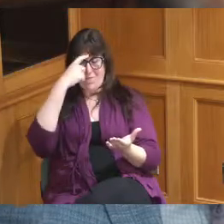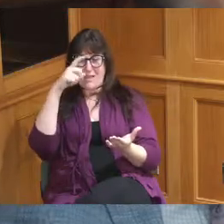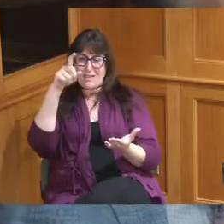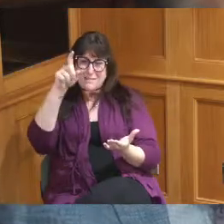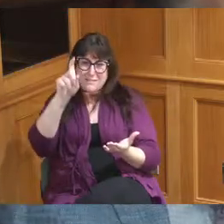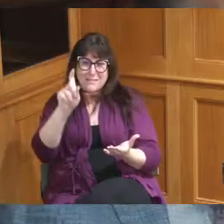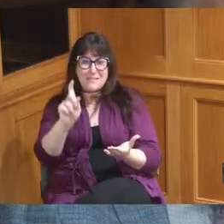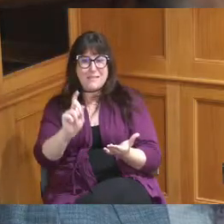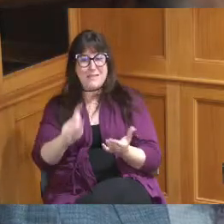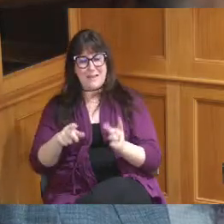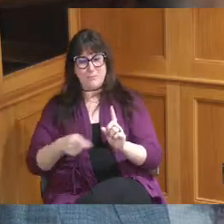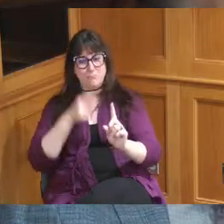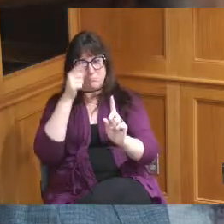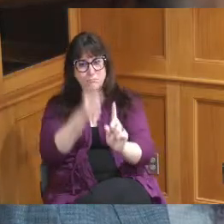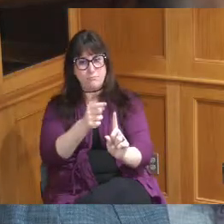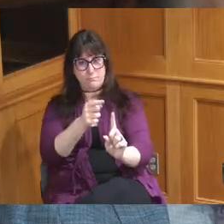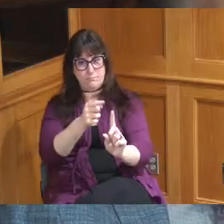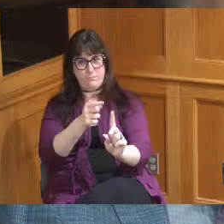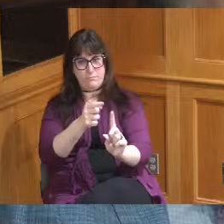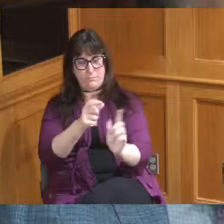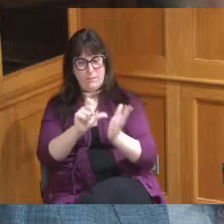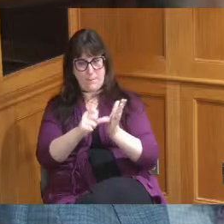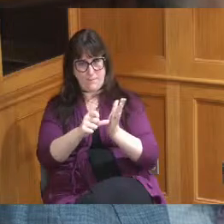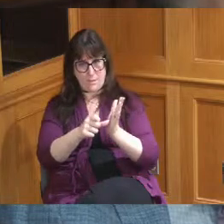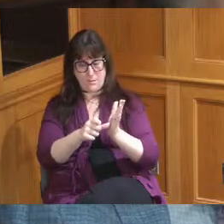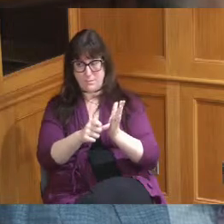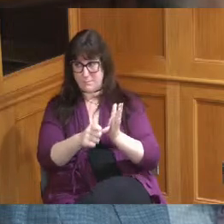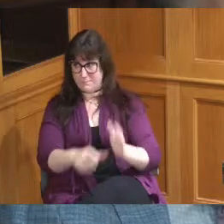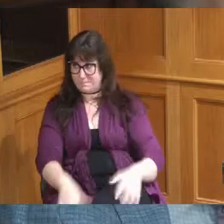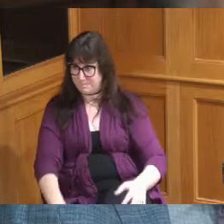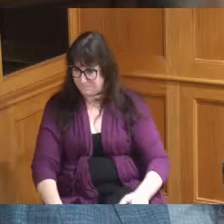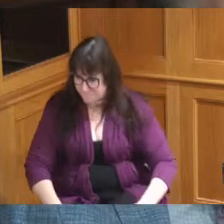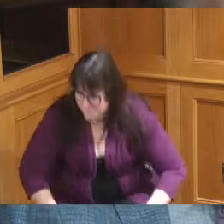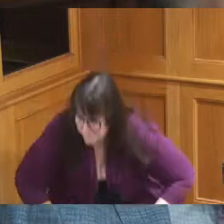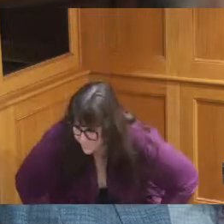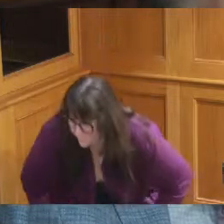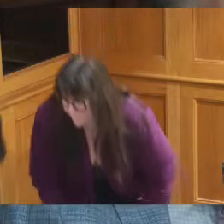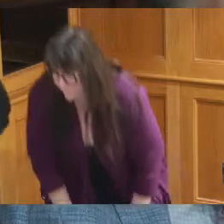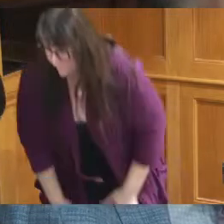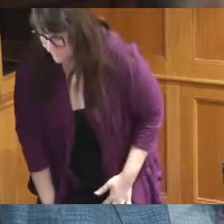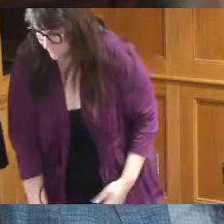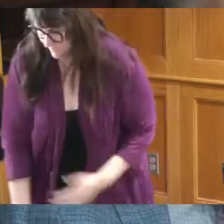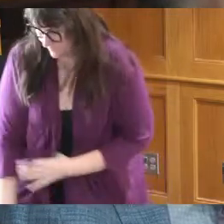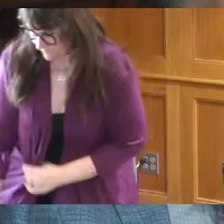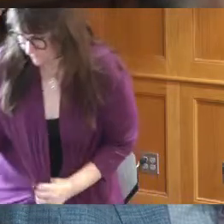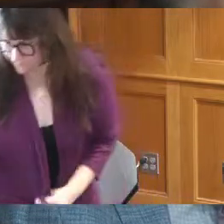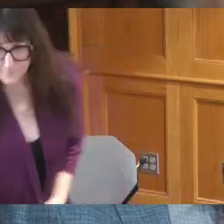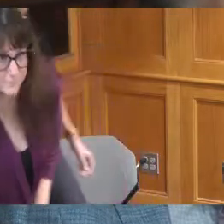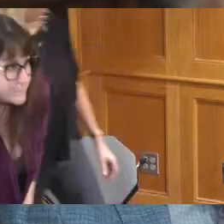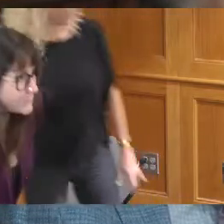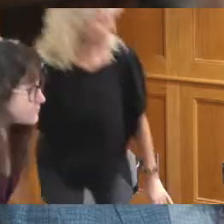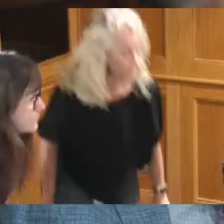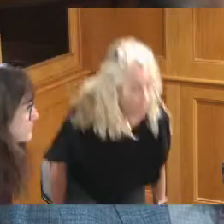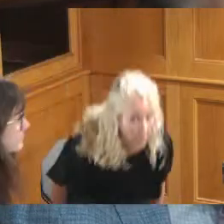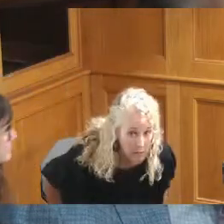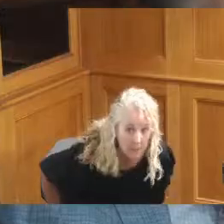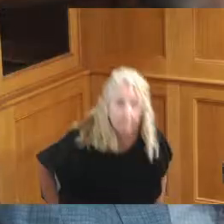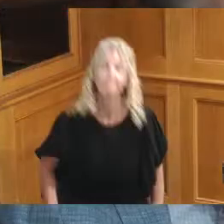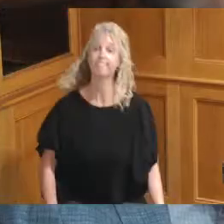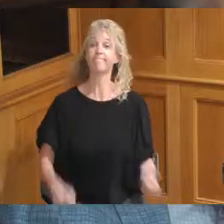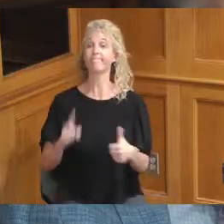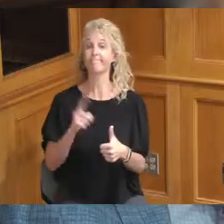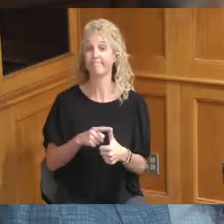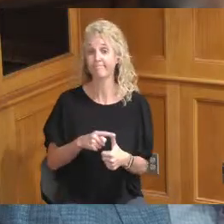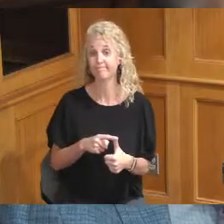be hit on. Number one, today we do not have a final lease. The agreement